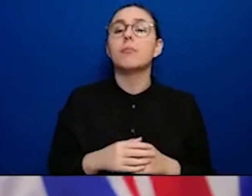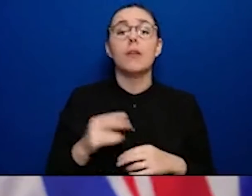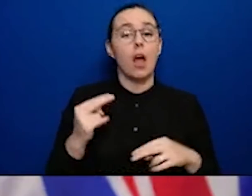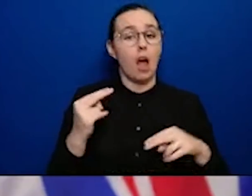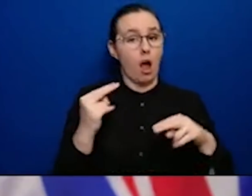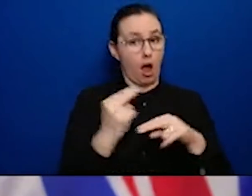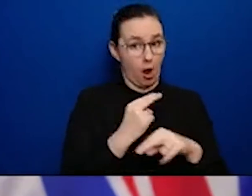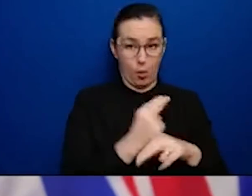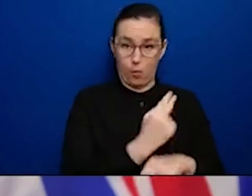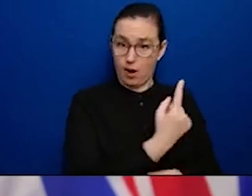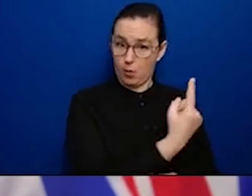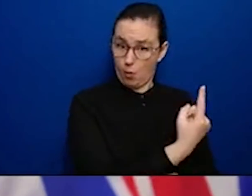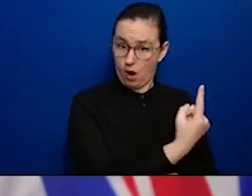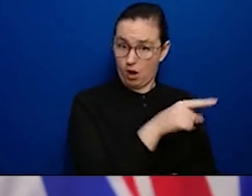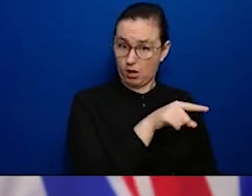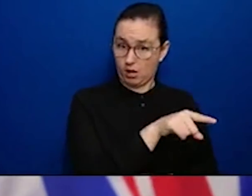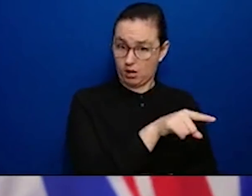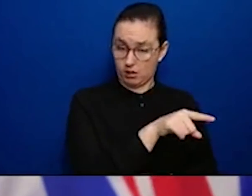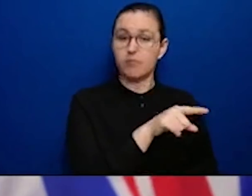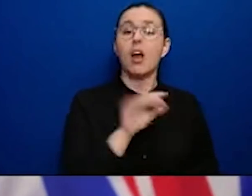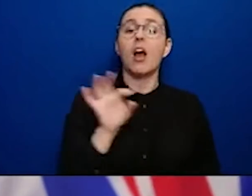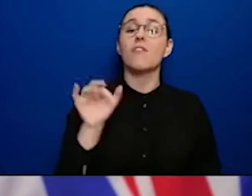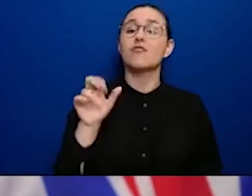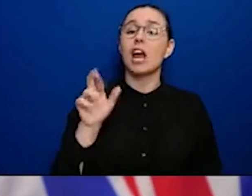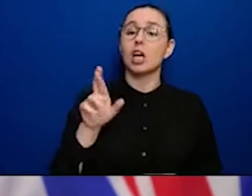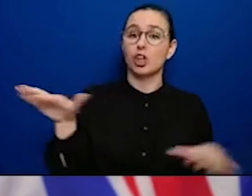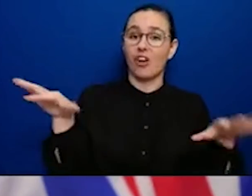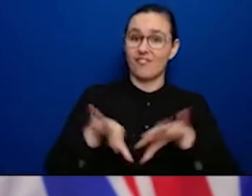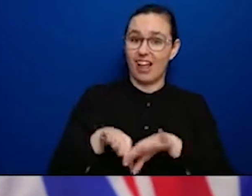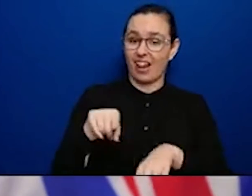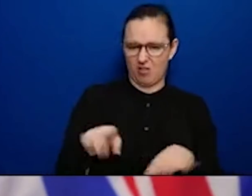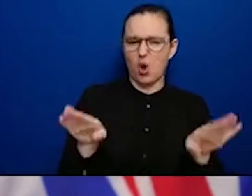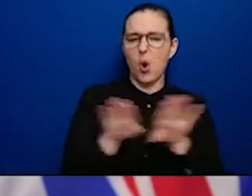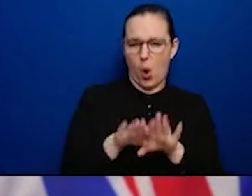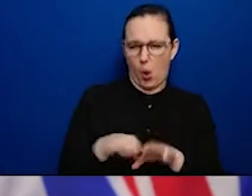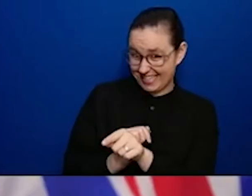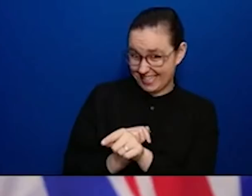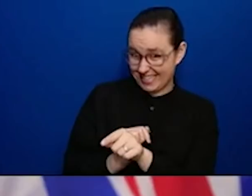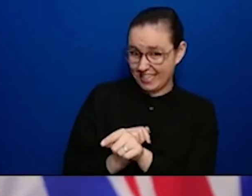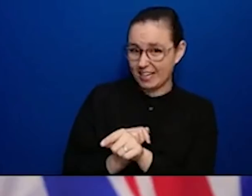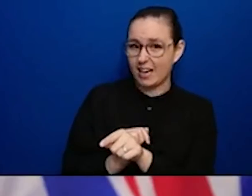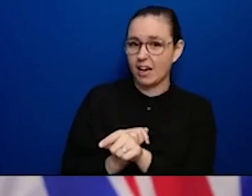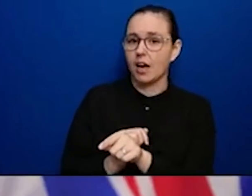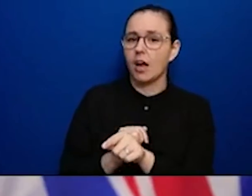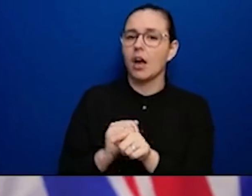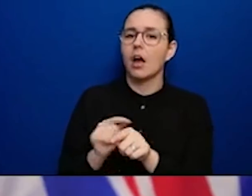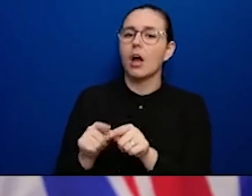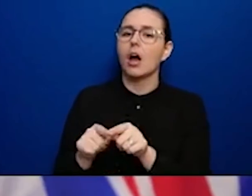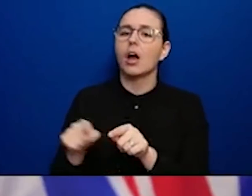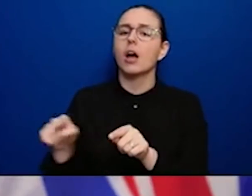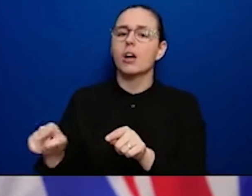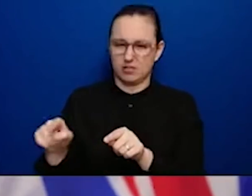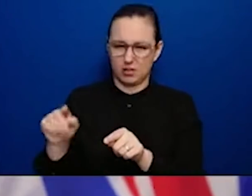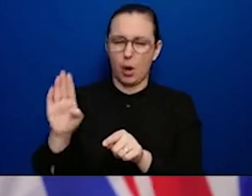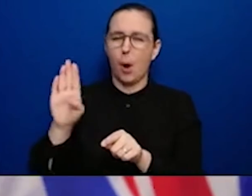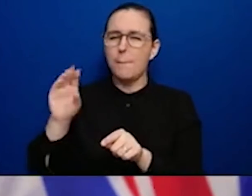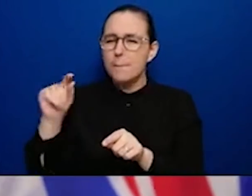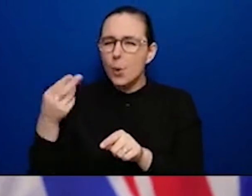today. Highway 1 through the Fraser Valley remains closed between Abbotsford and Chilliwack. The Tiger dams that were set up